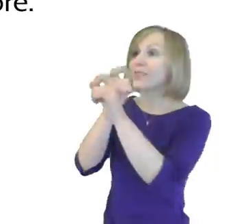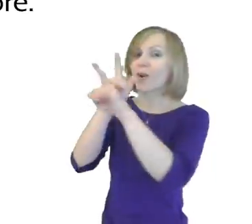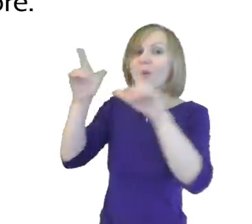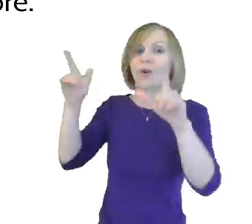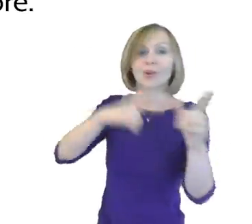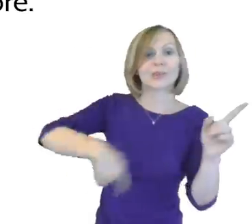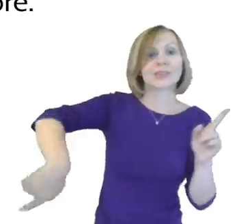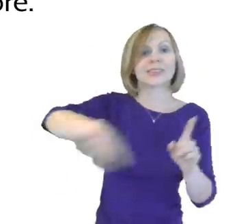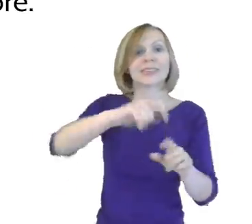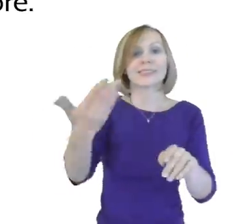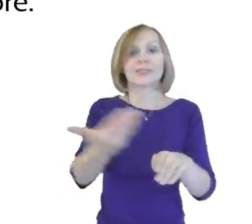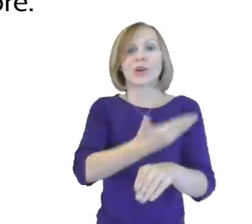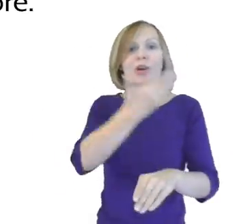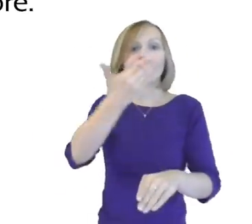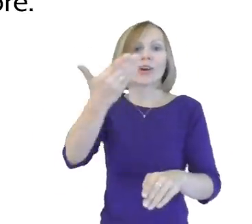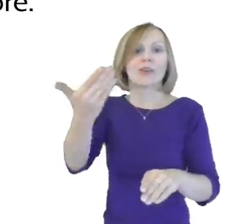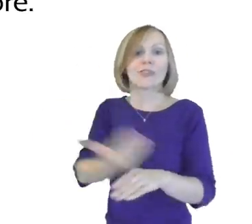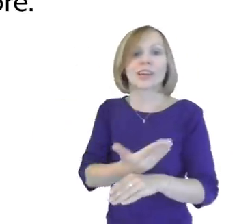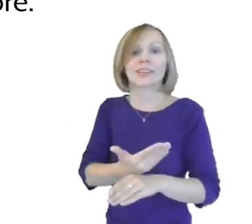praise the Lord, ye